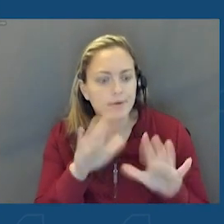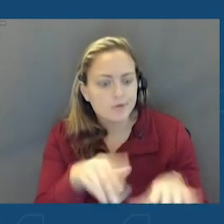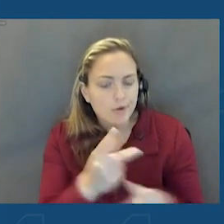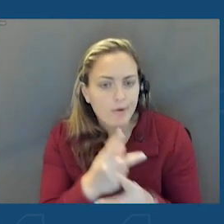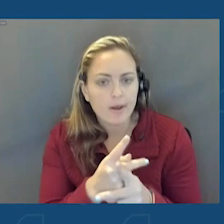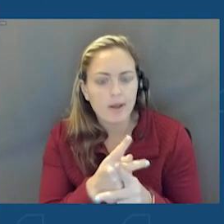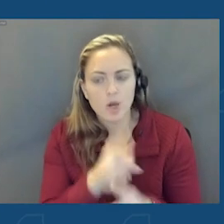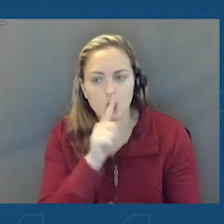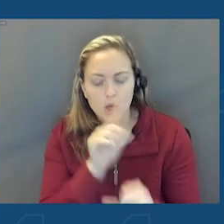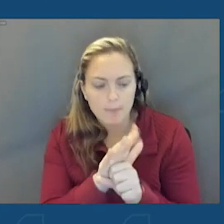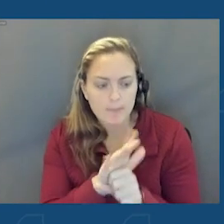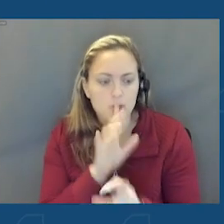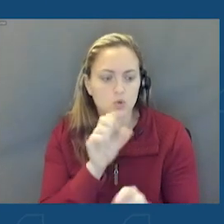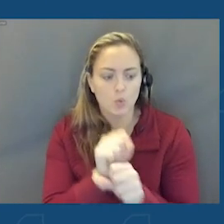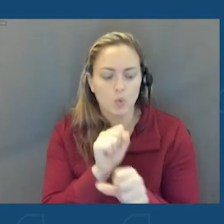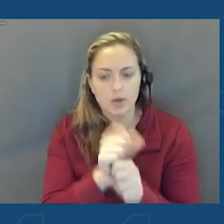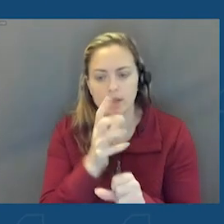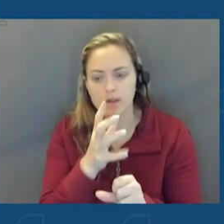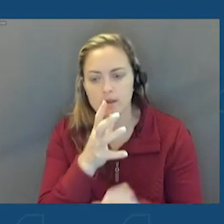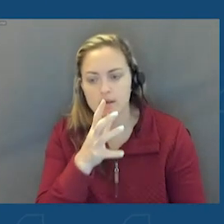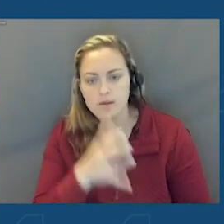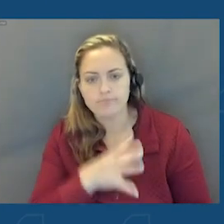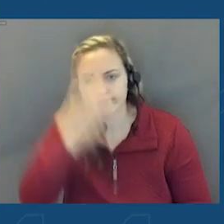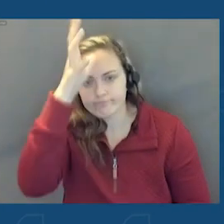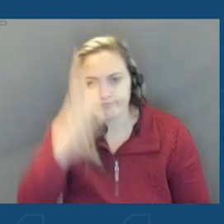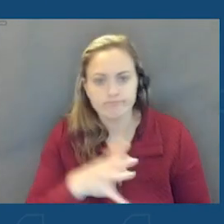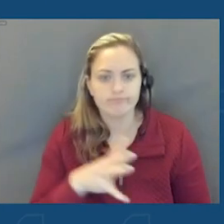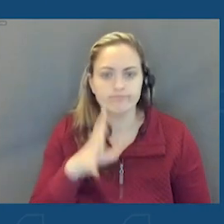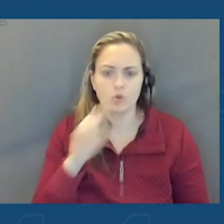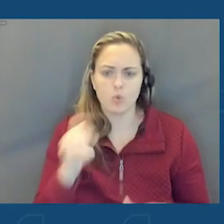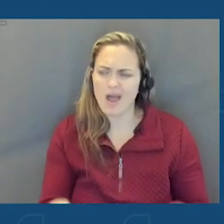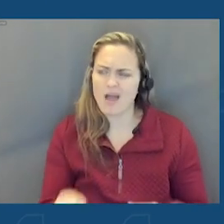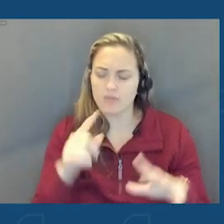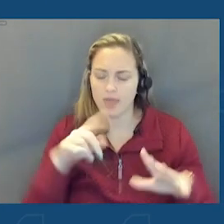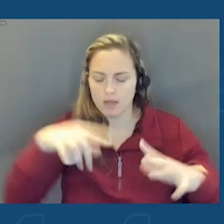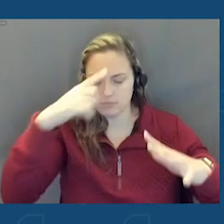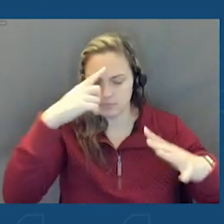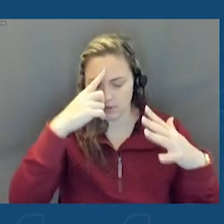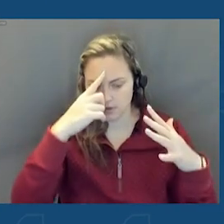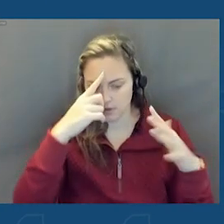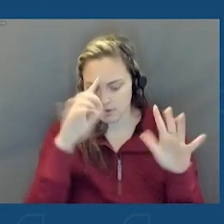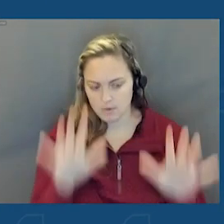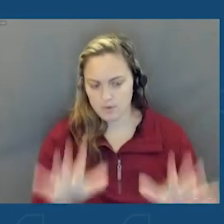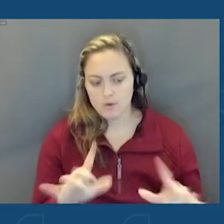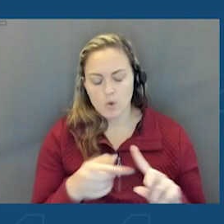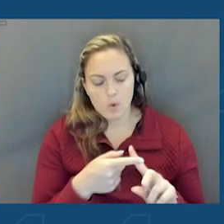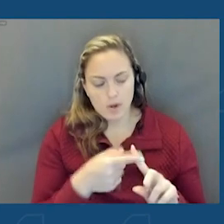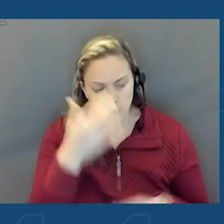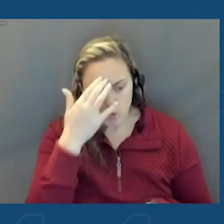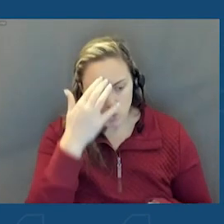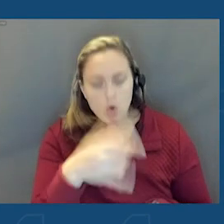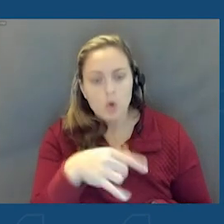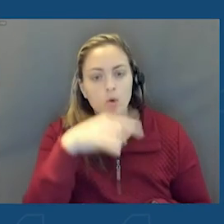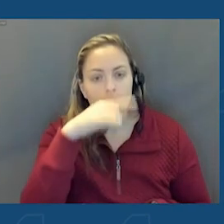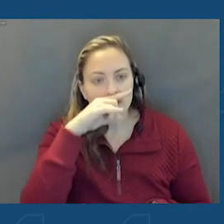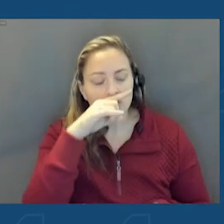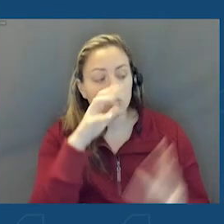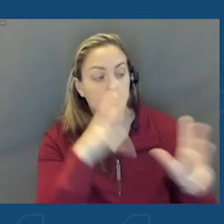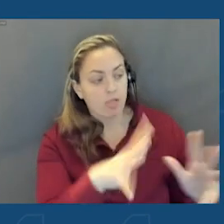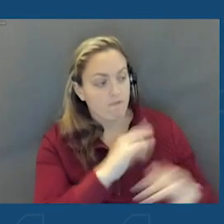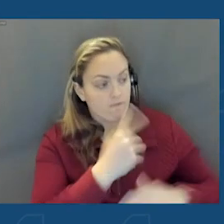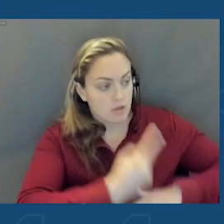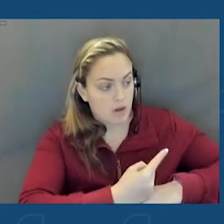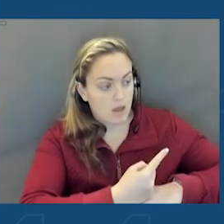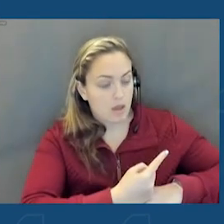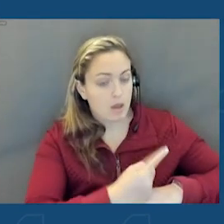commitment to working men and women to allow them to have that peace of mind that you have, right, when your children are left behind and you leave them for the day.